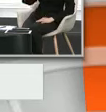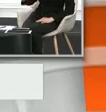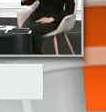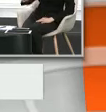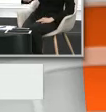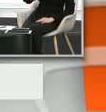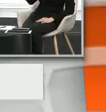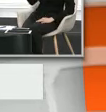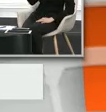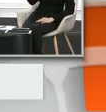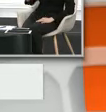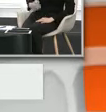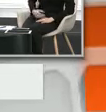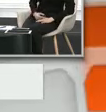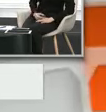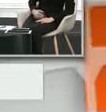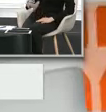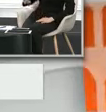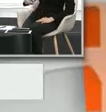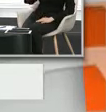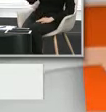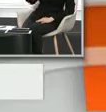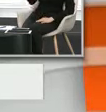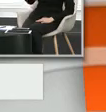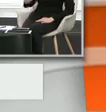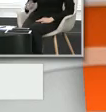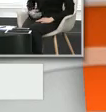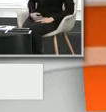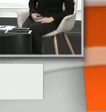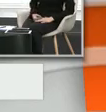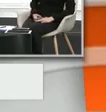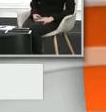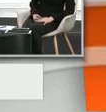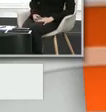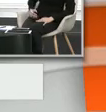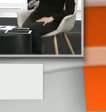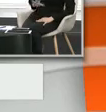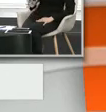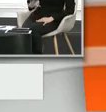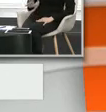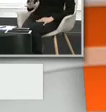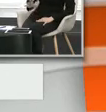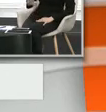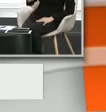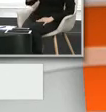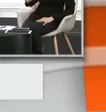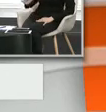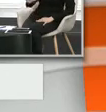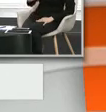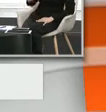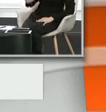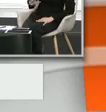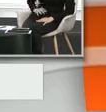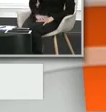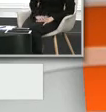of coalition, the cabinet post, ministerial post, who will take what